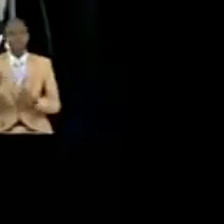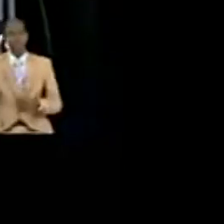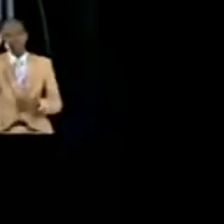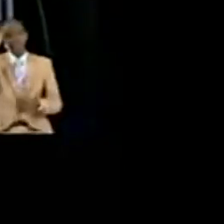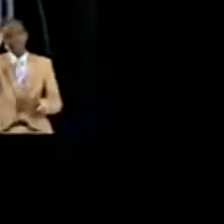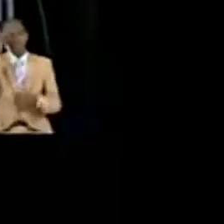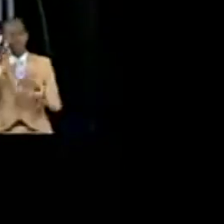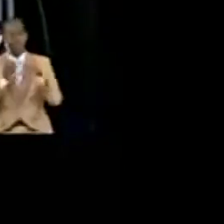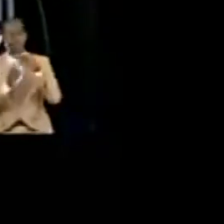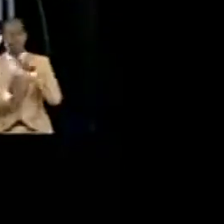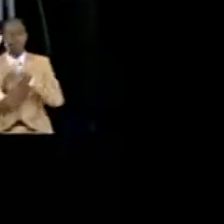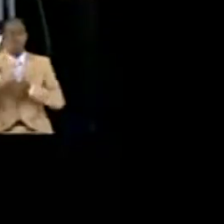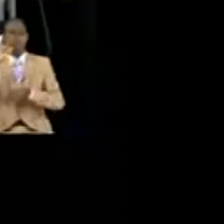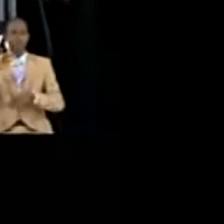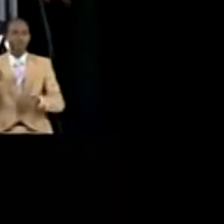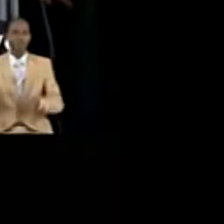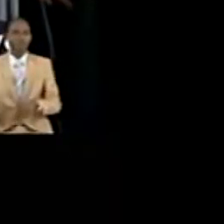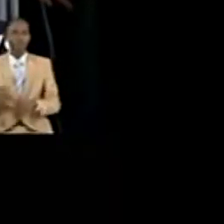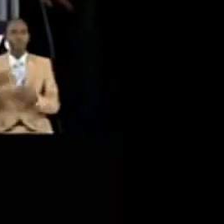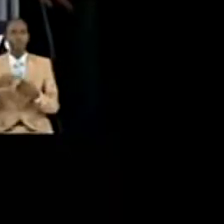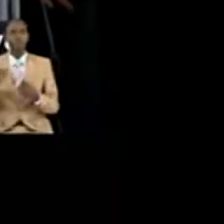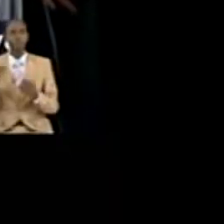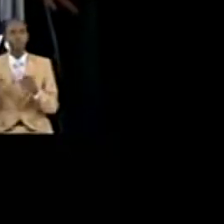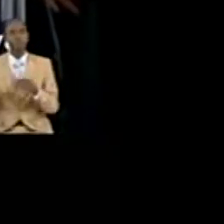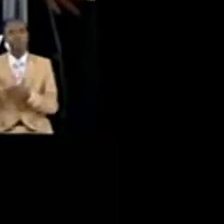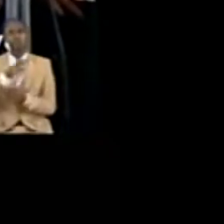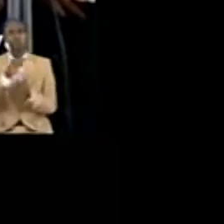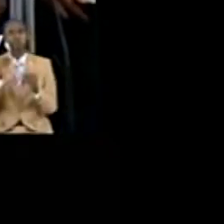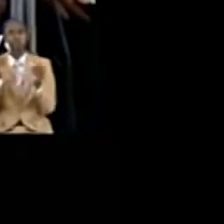By your past afflictions, you say